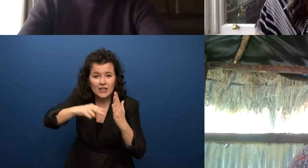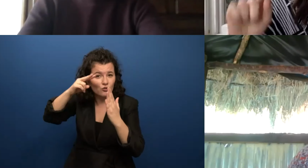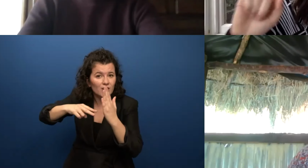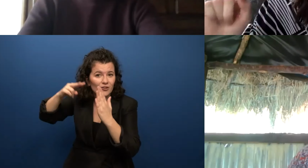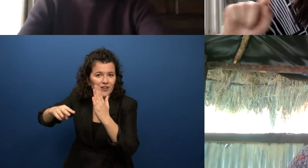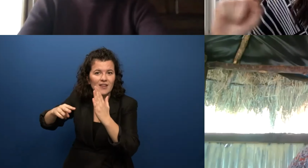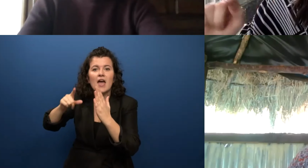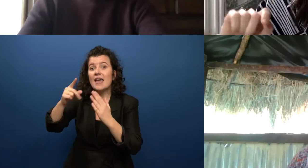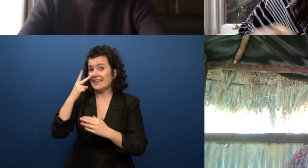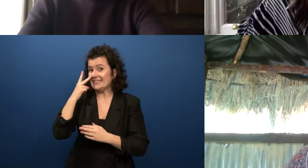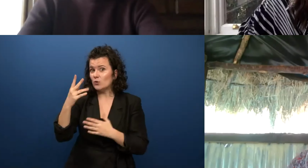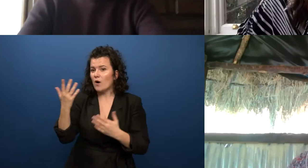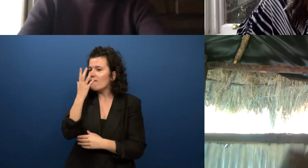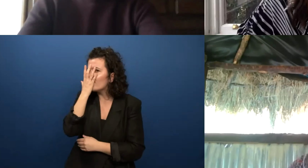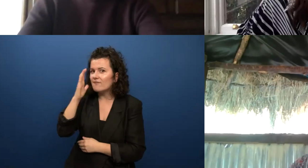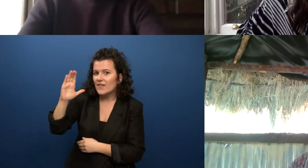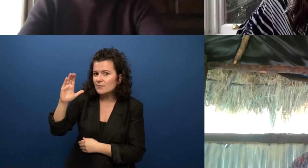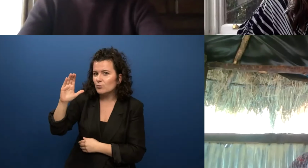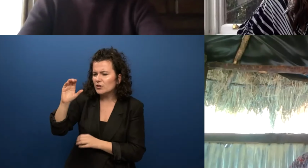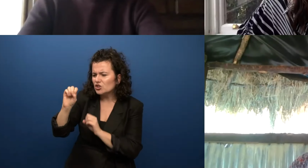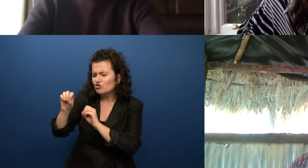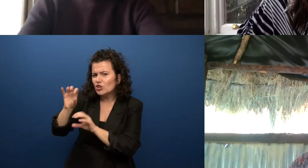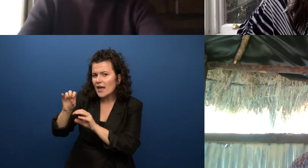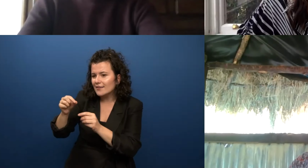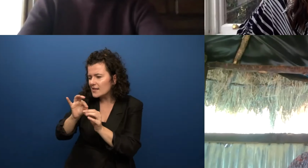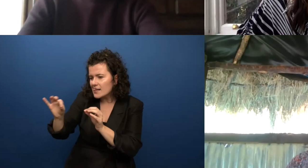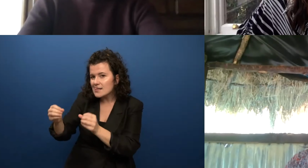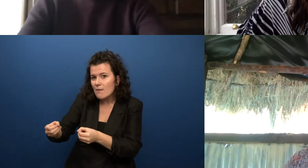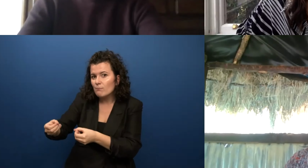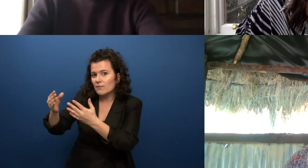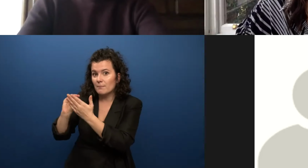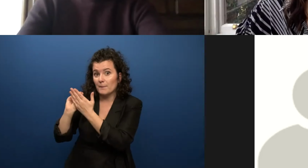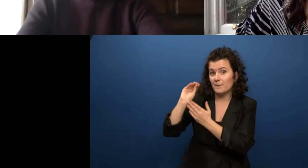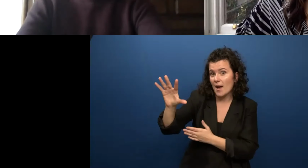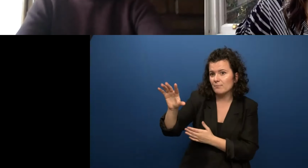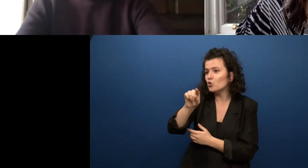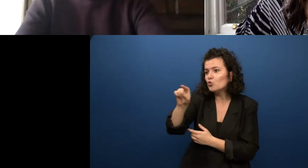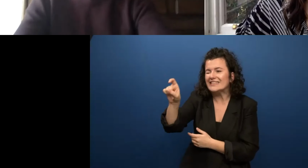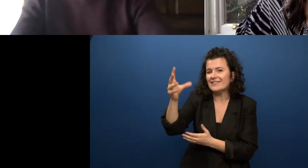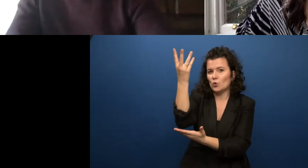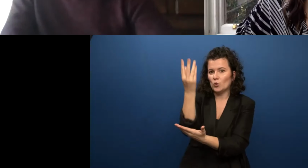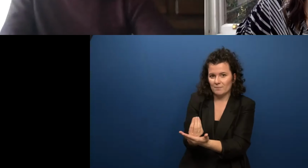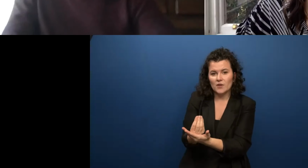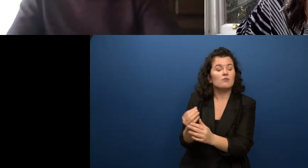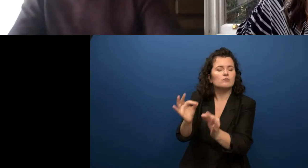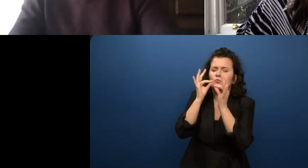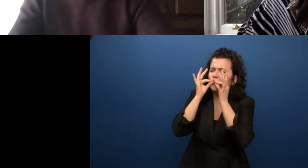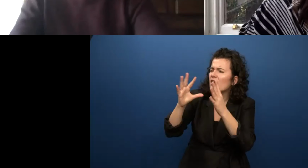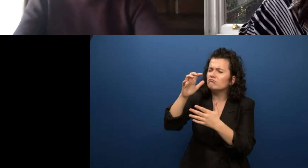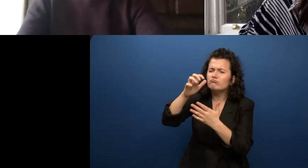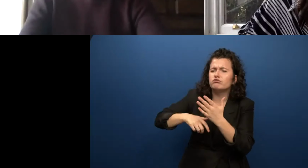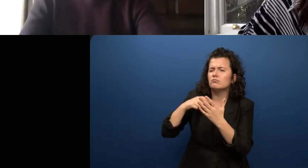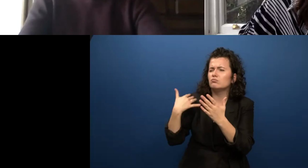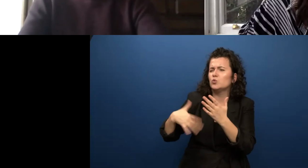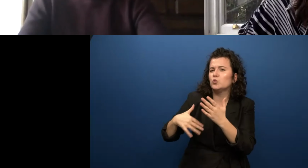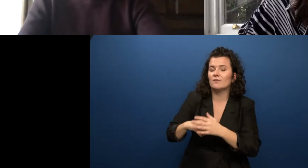sharing it in the Facebook chat there, so please do have a read of it. It's an excellent case study. Alex is a human rights officer at the